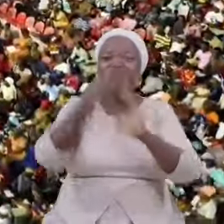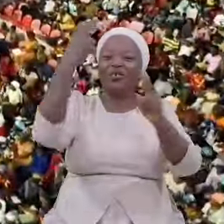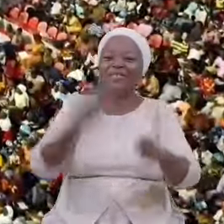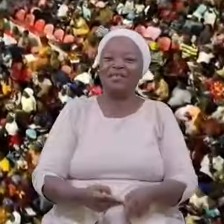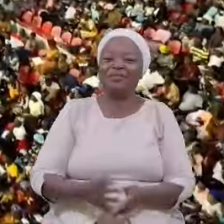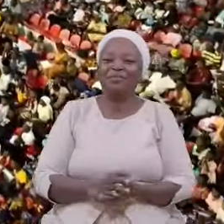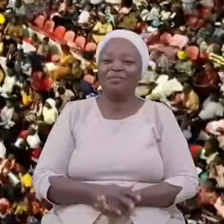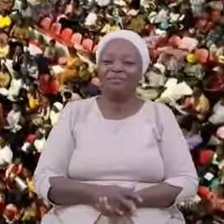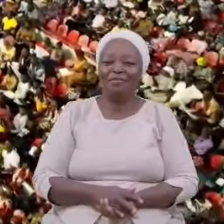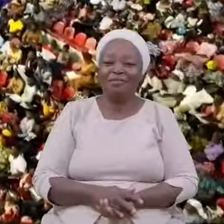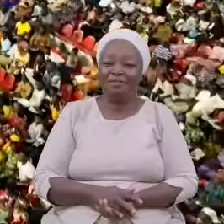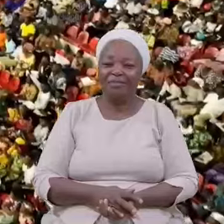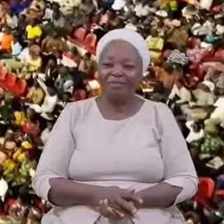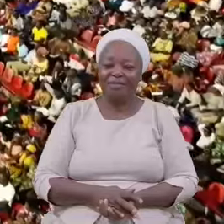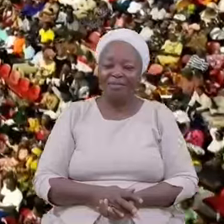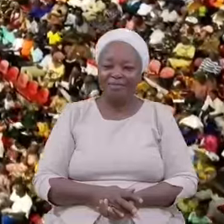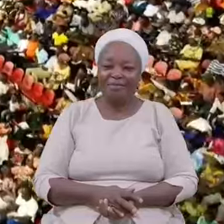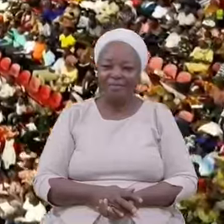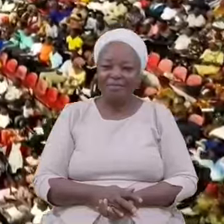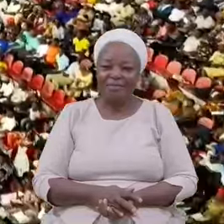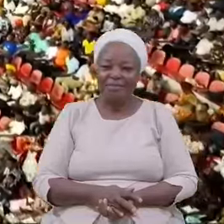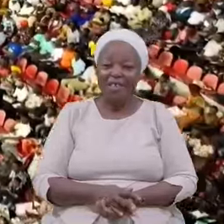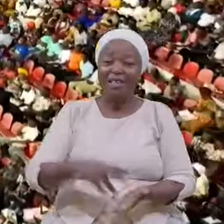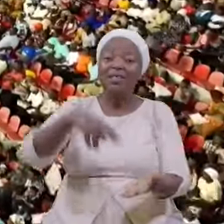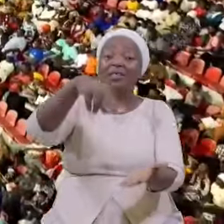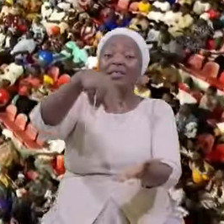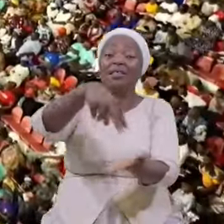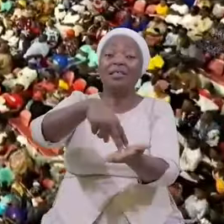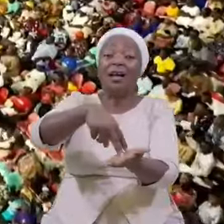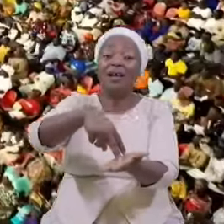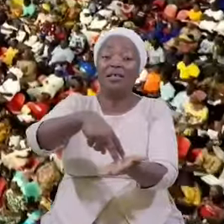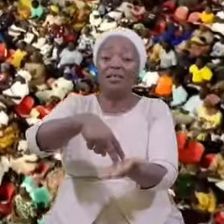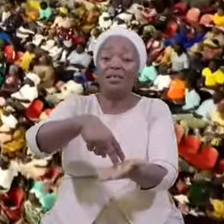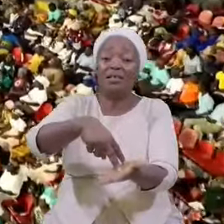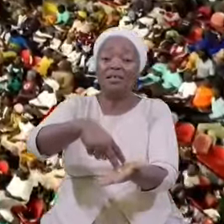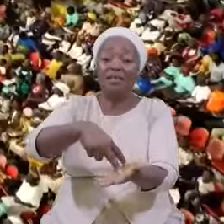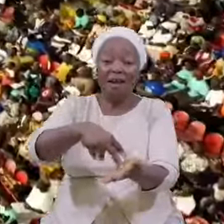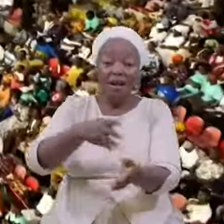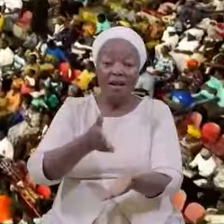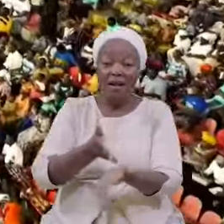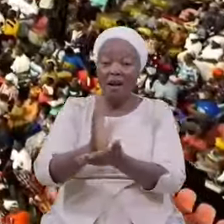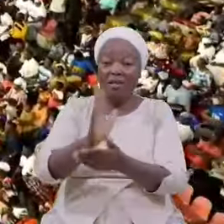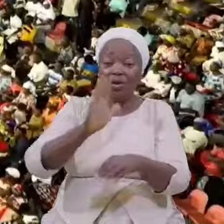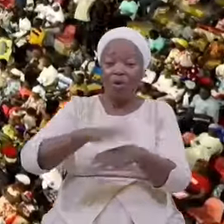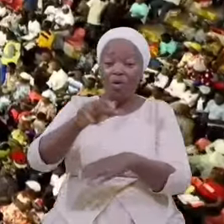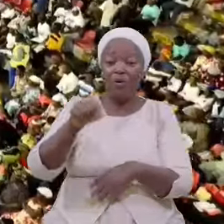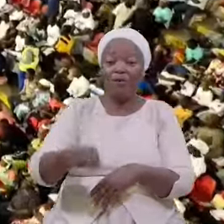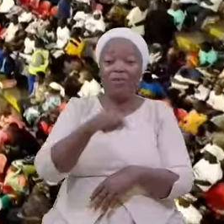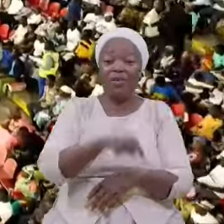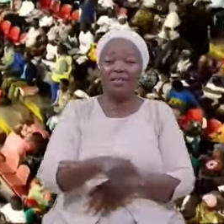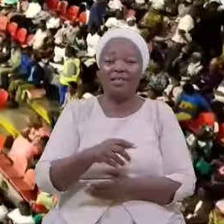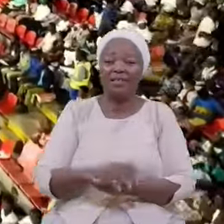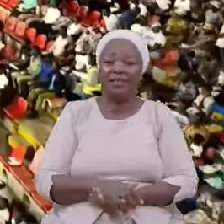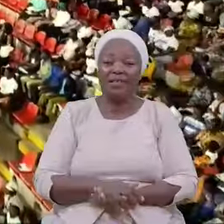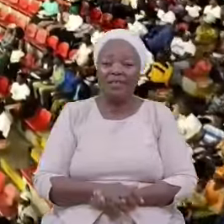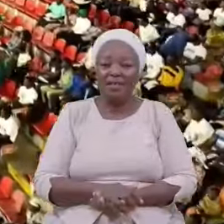voix forte que votre guérison est là. Upright on thy feet. Lève-toi droit sur tes pieds.